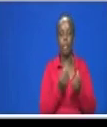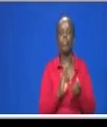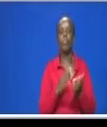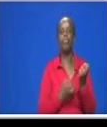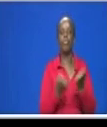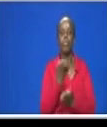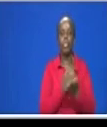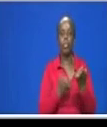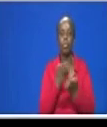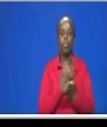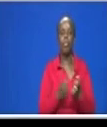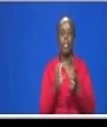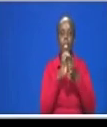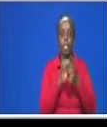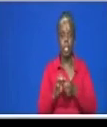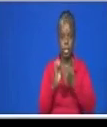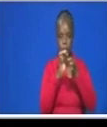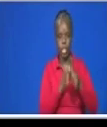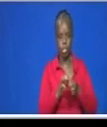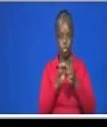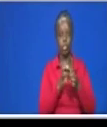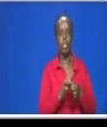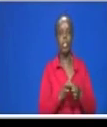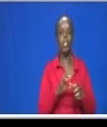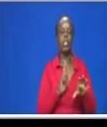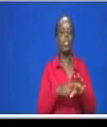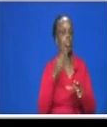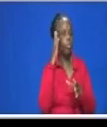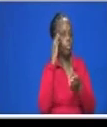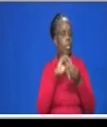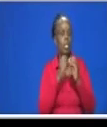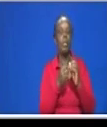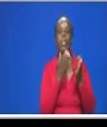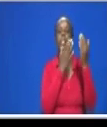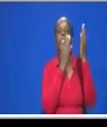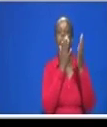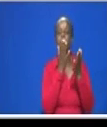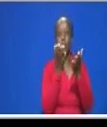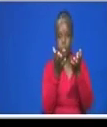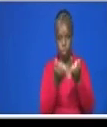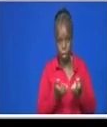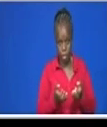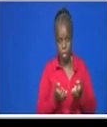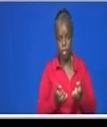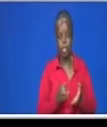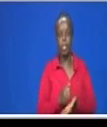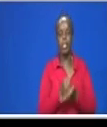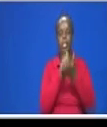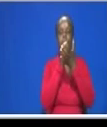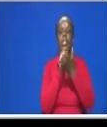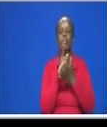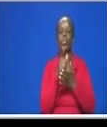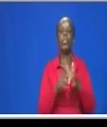economic integration. Once you know the number that is required, it helps you to know